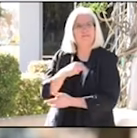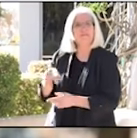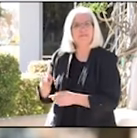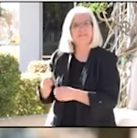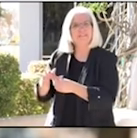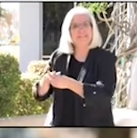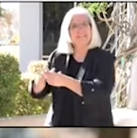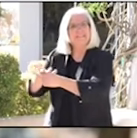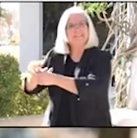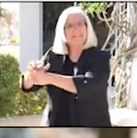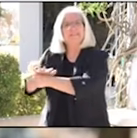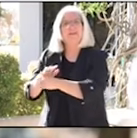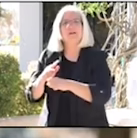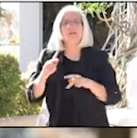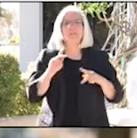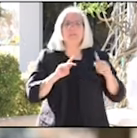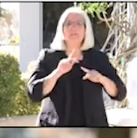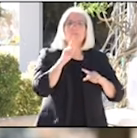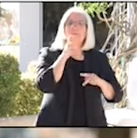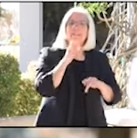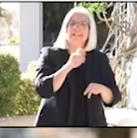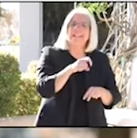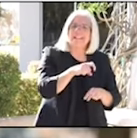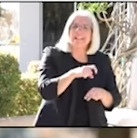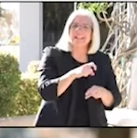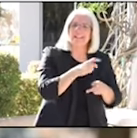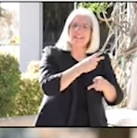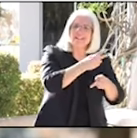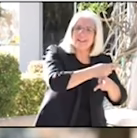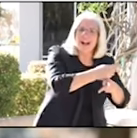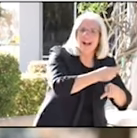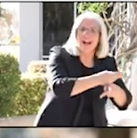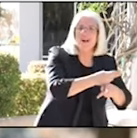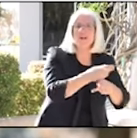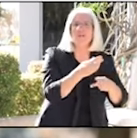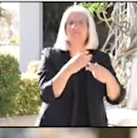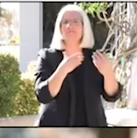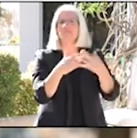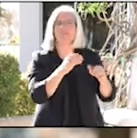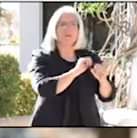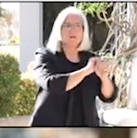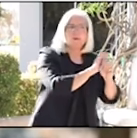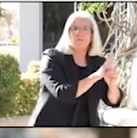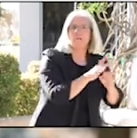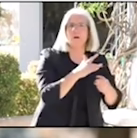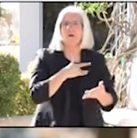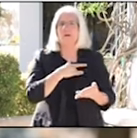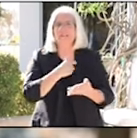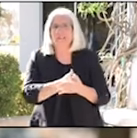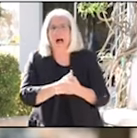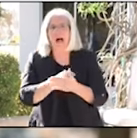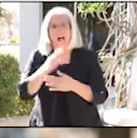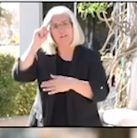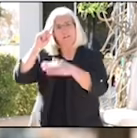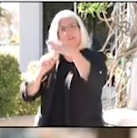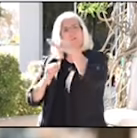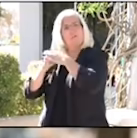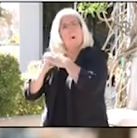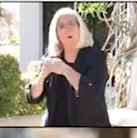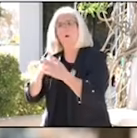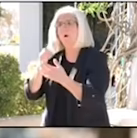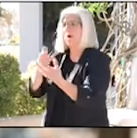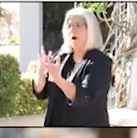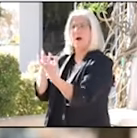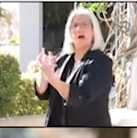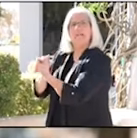it because they are ill with COVID or have a heart attack or stroke or a trauma victim or simply need to